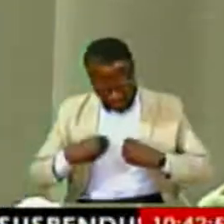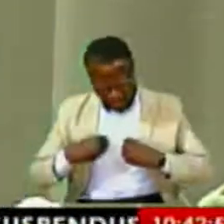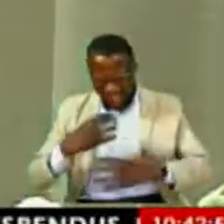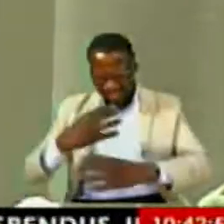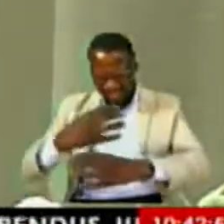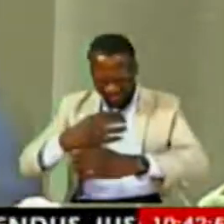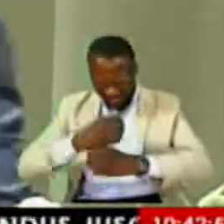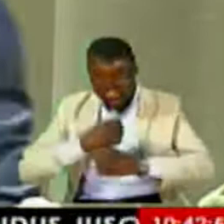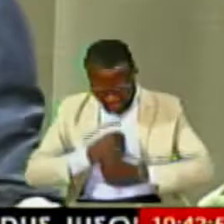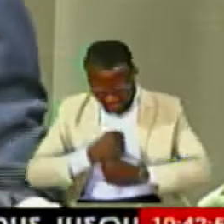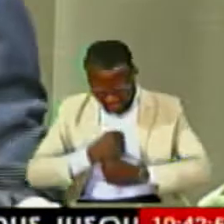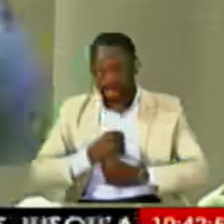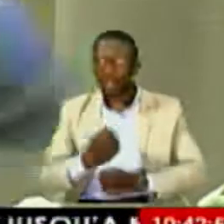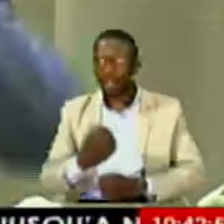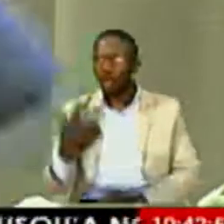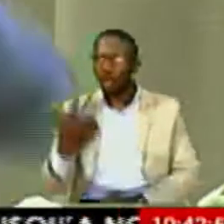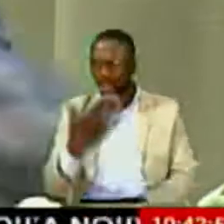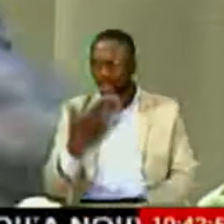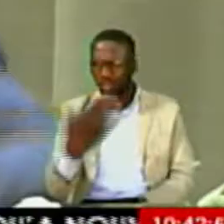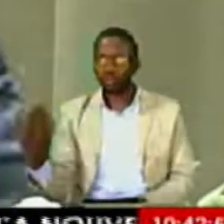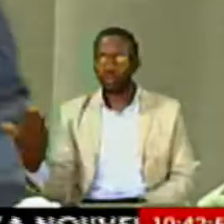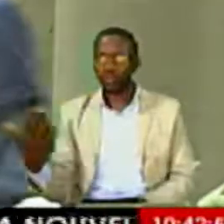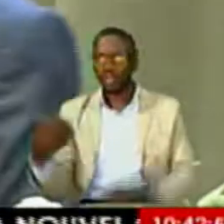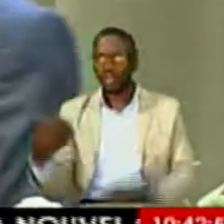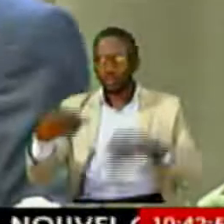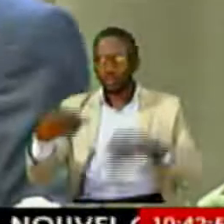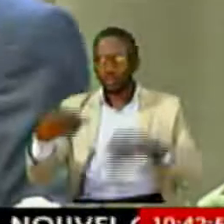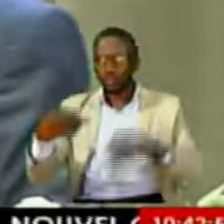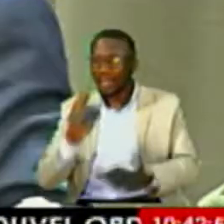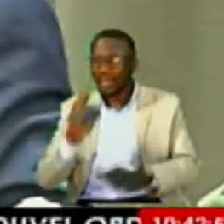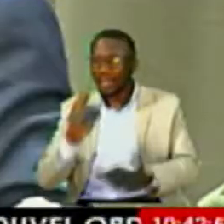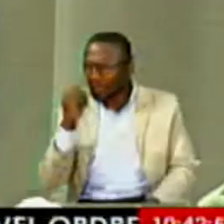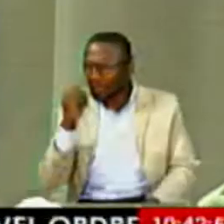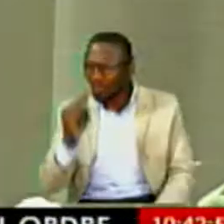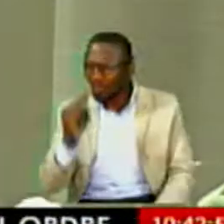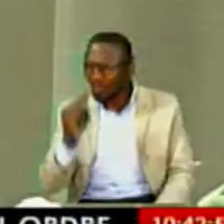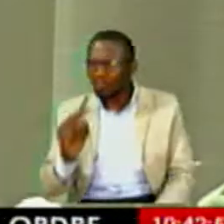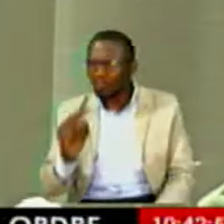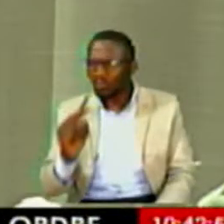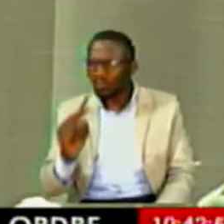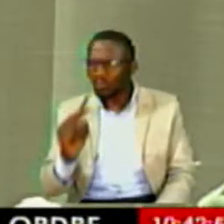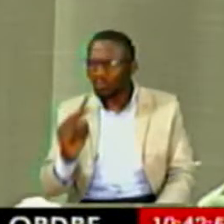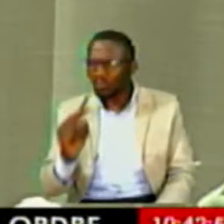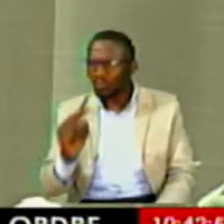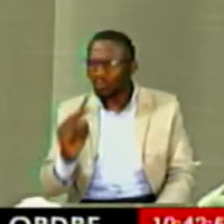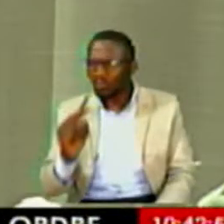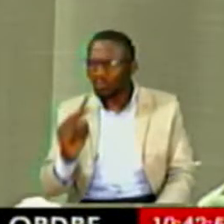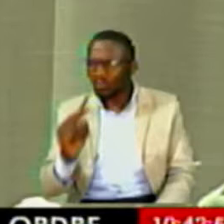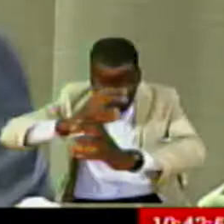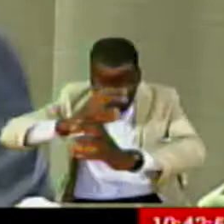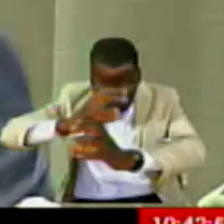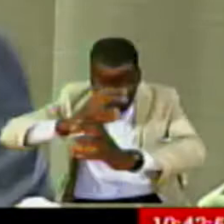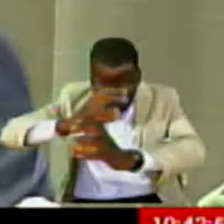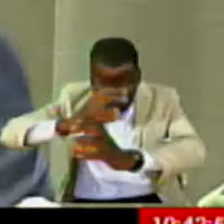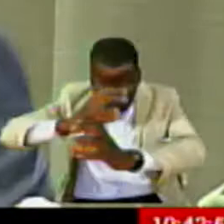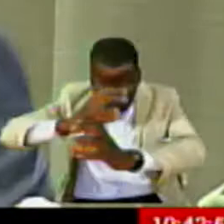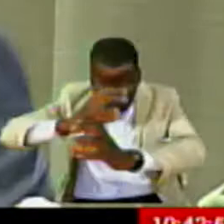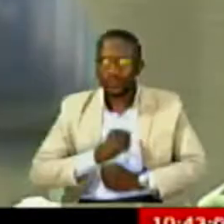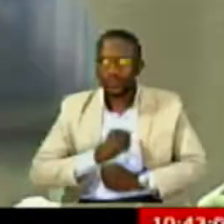Trois choses. Three things. Il faut pas faire semblant d'écouter. Don't pretend to listen. Il faut recevoir. You need to receive what il you